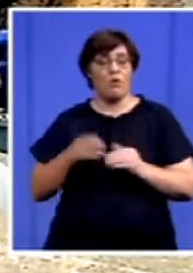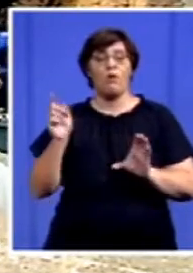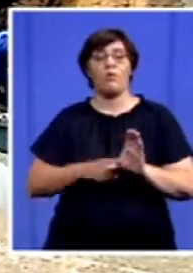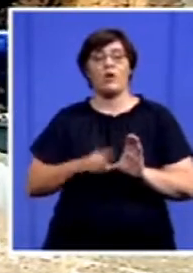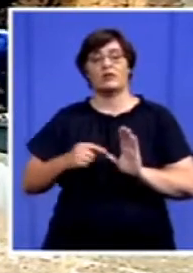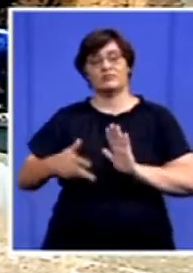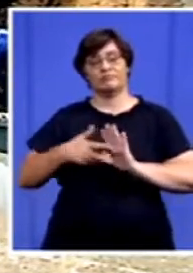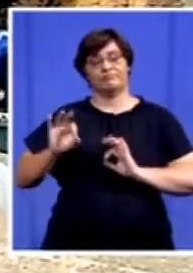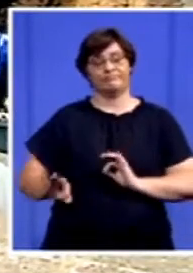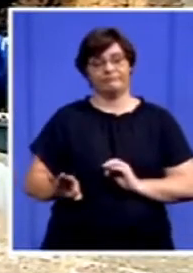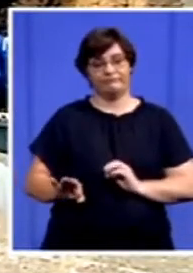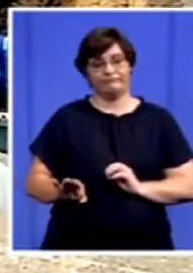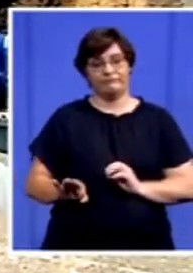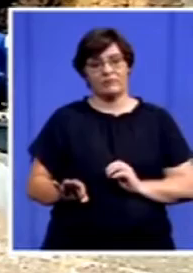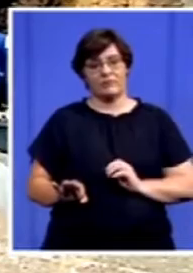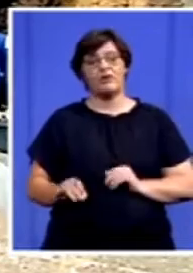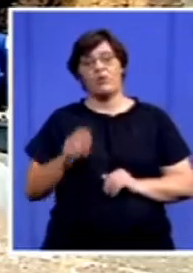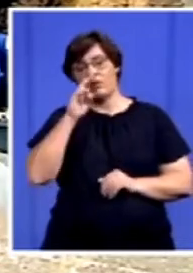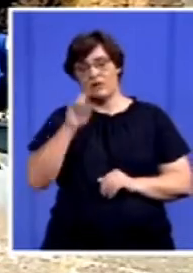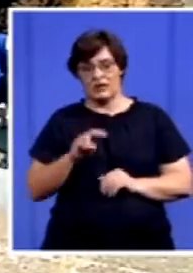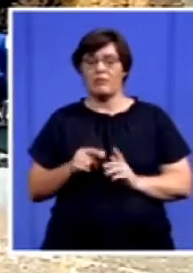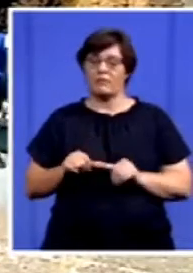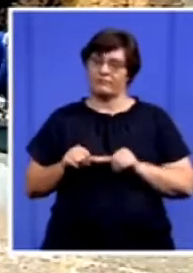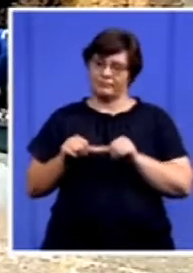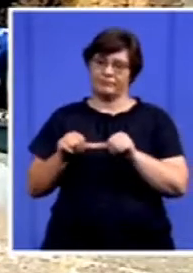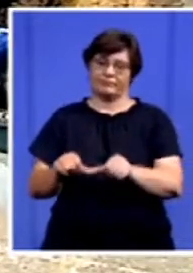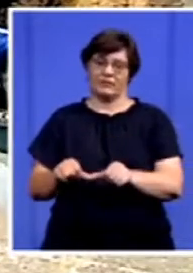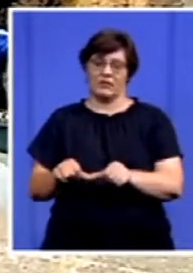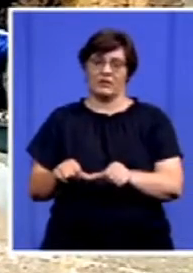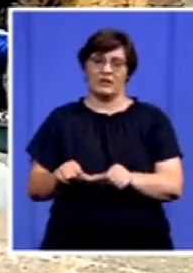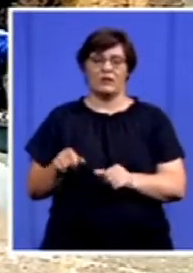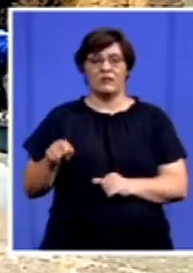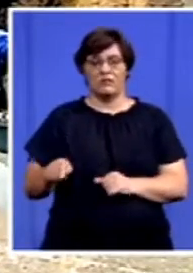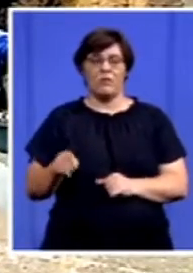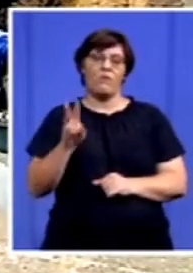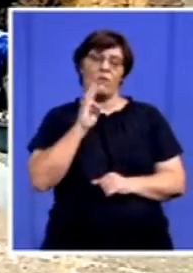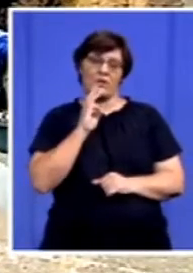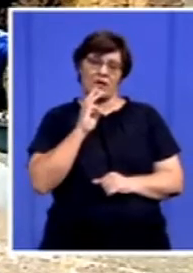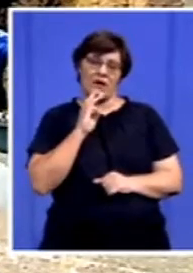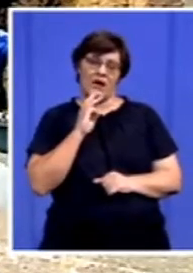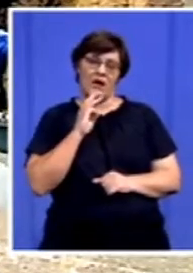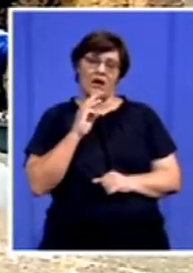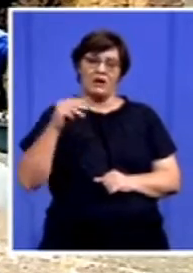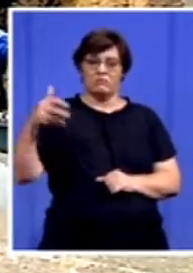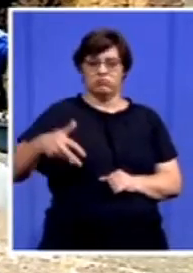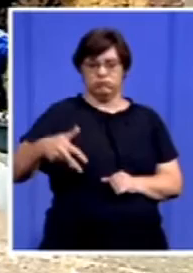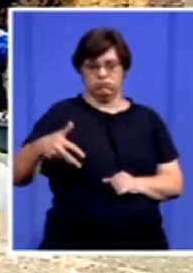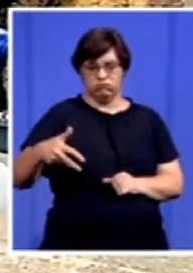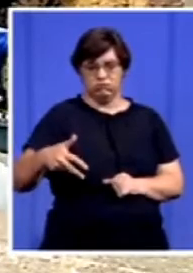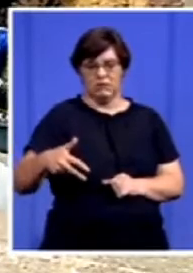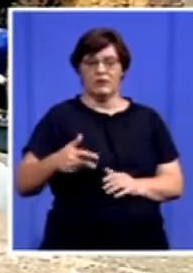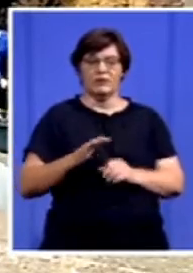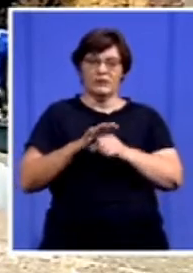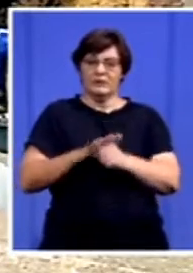of course, to give the green light for, of course, then the water to start flowing or with the kind of pressure that we usually see.